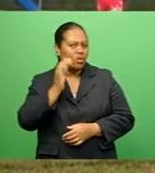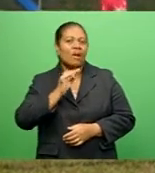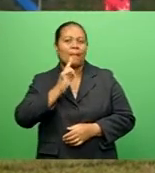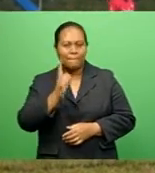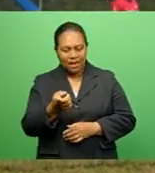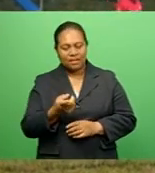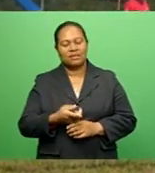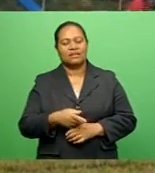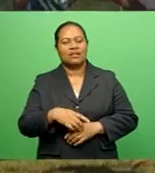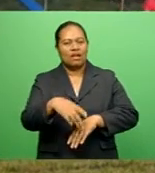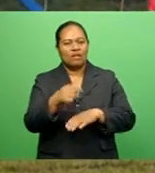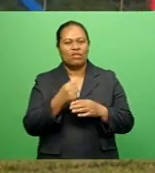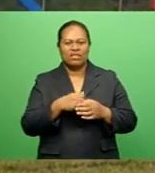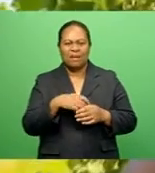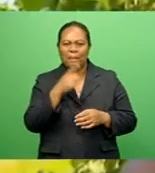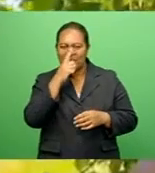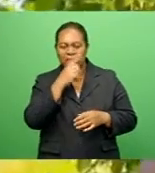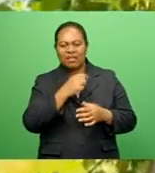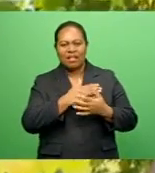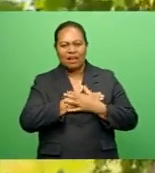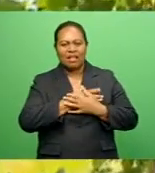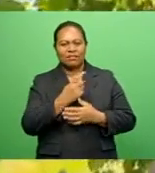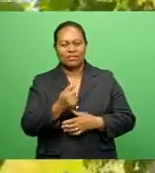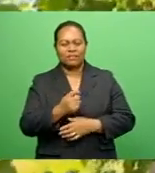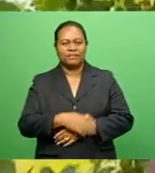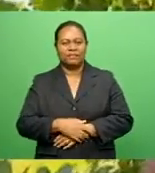ones as well. He's always my coach.